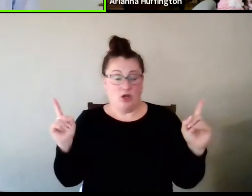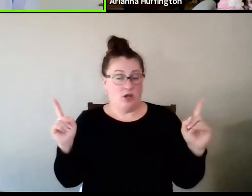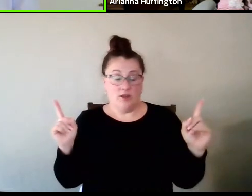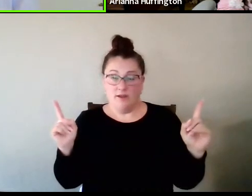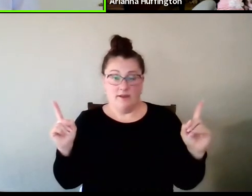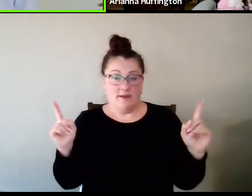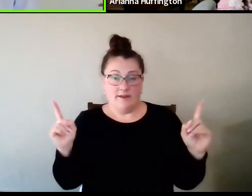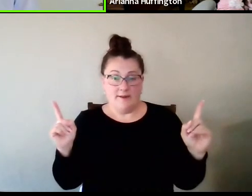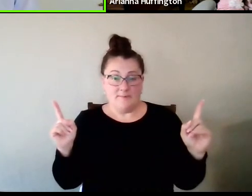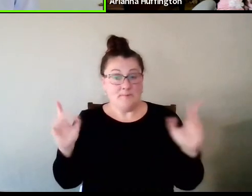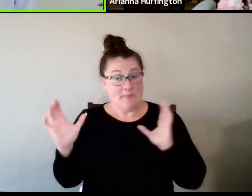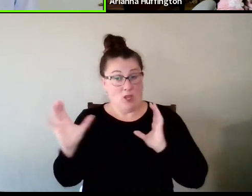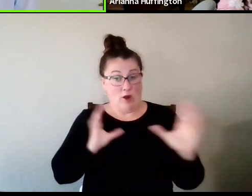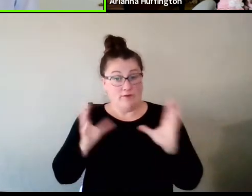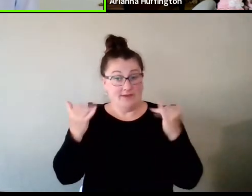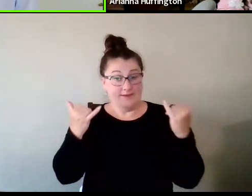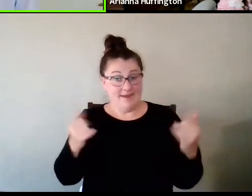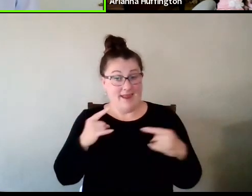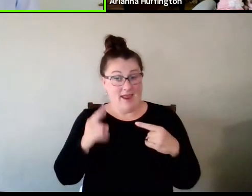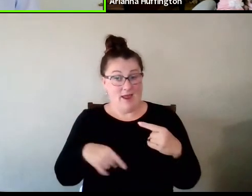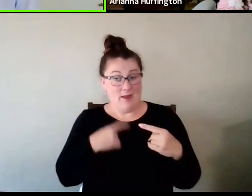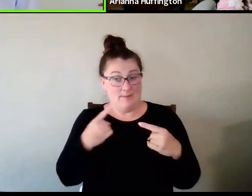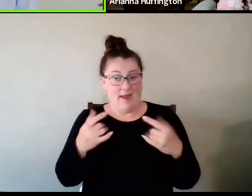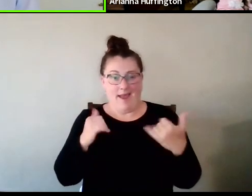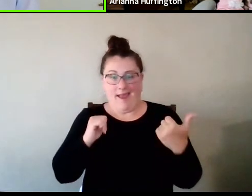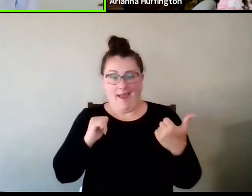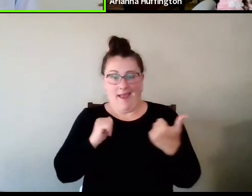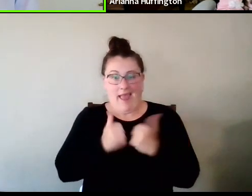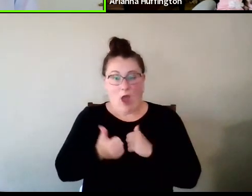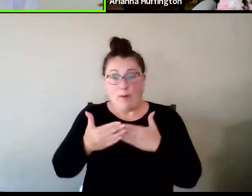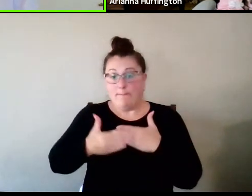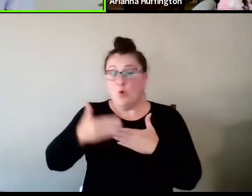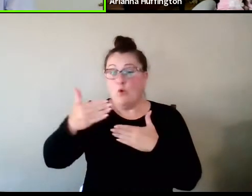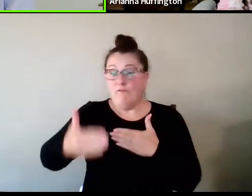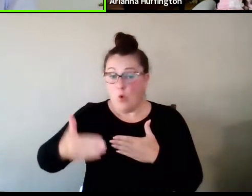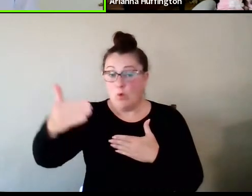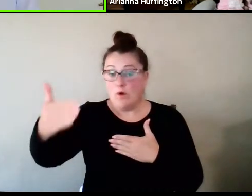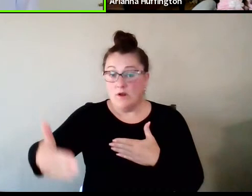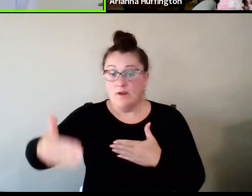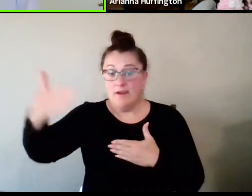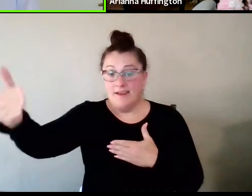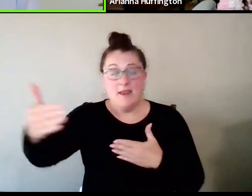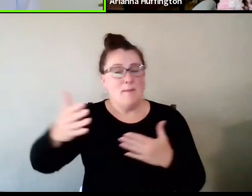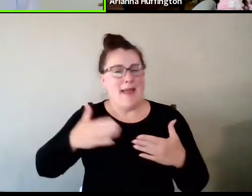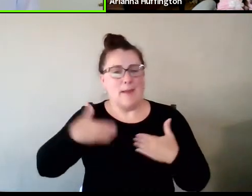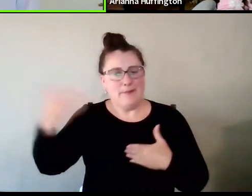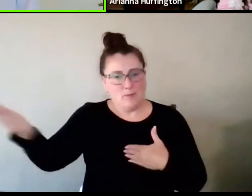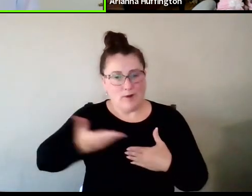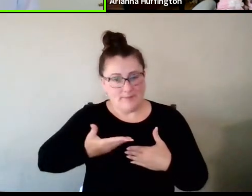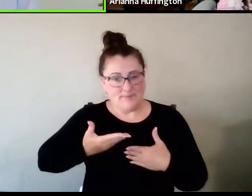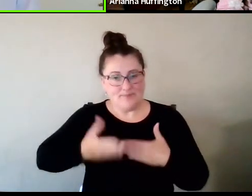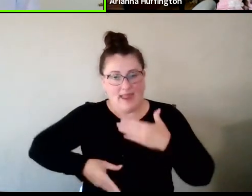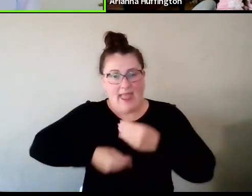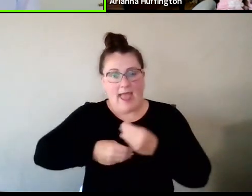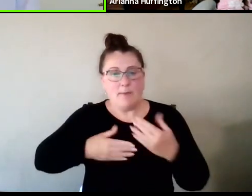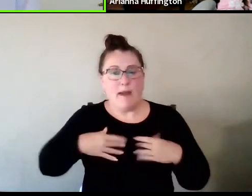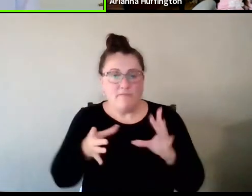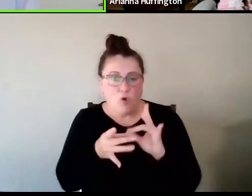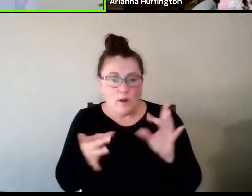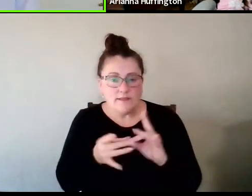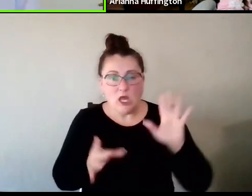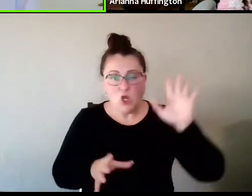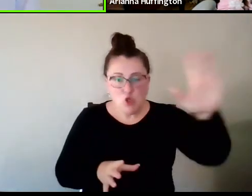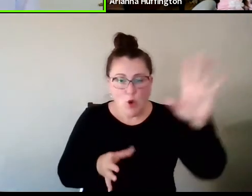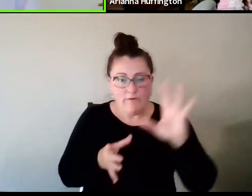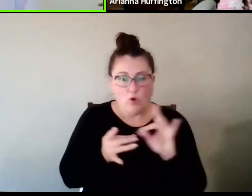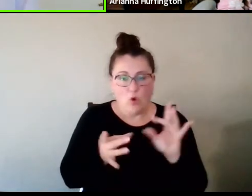I think the conversation today is about how do we move forward, and I was happy to bring this contribution. I want to add my voice. I mean, you have your voice out